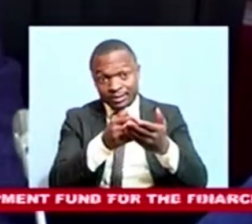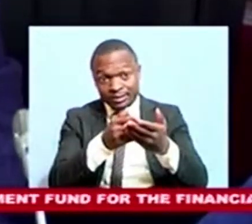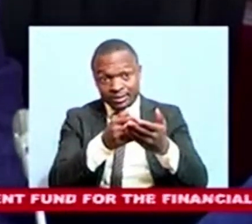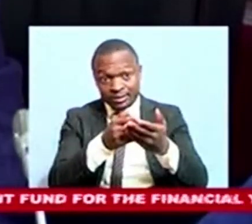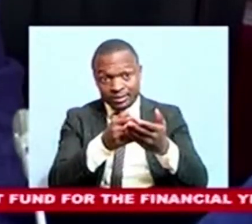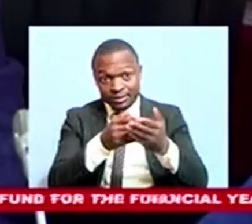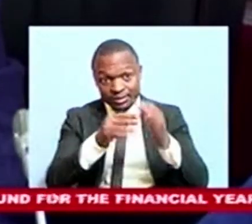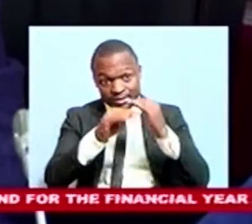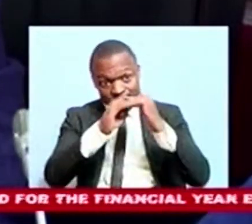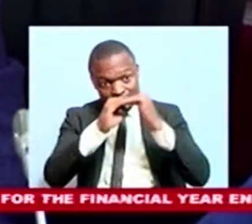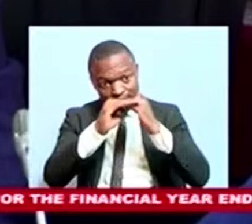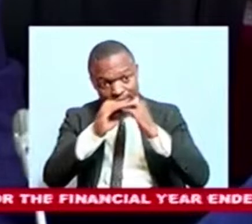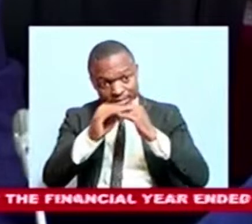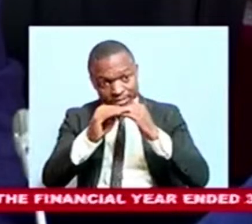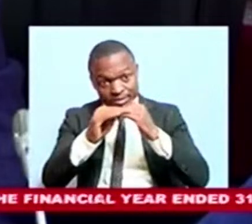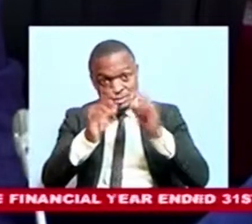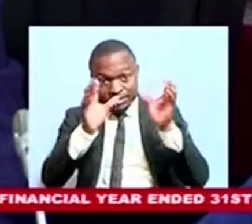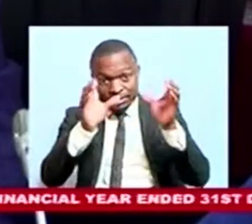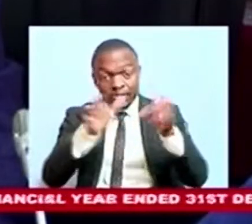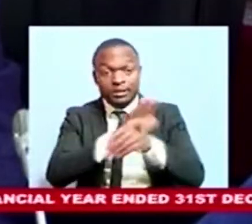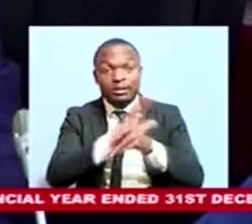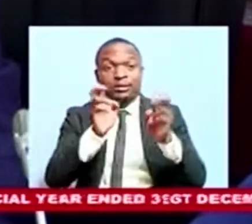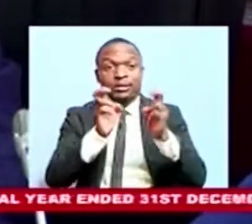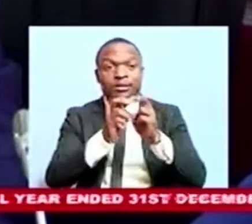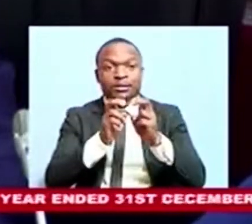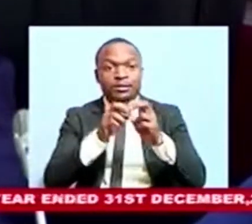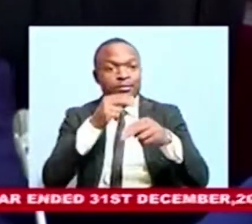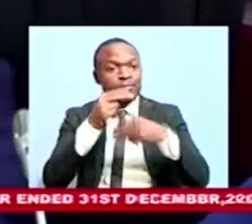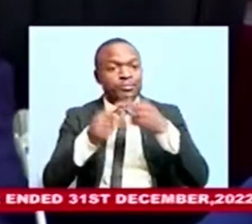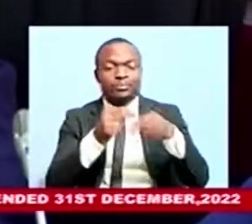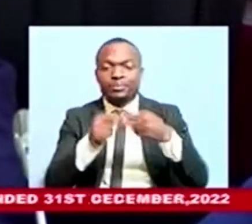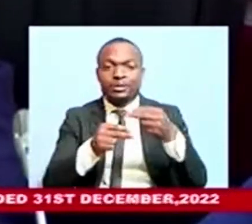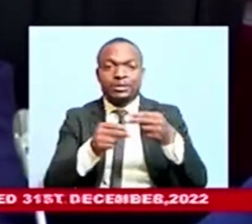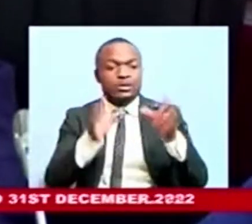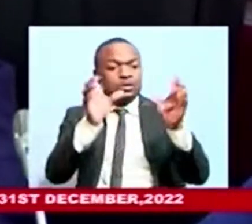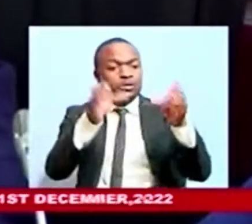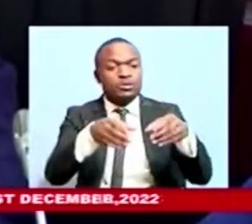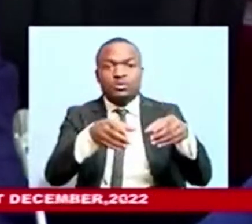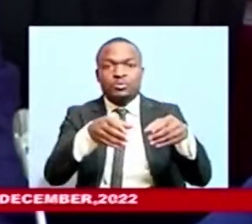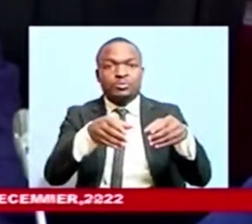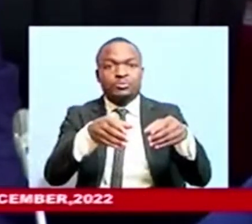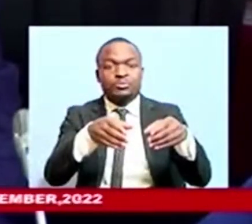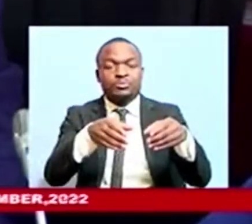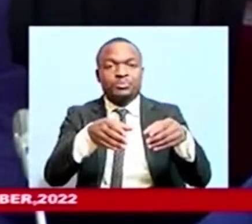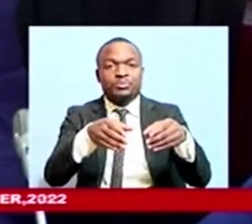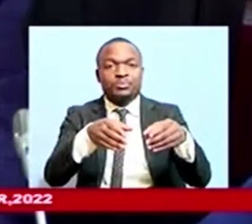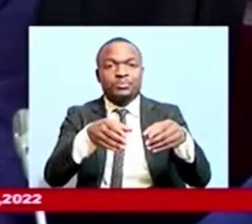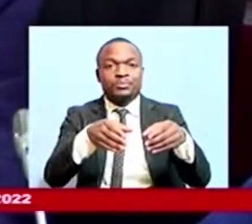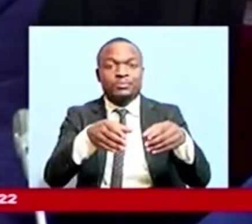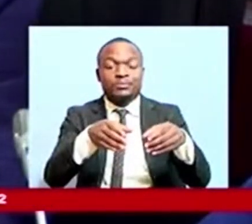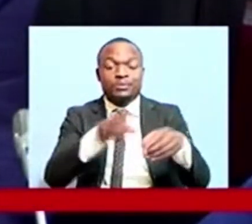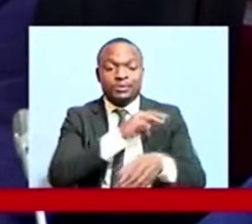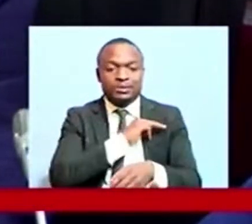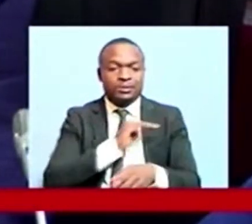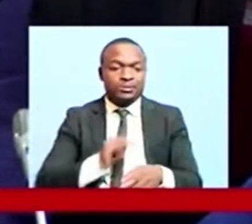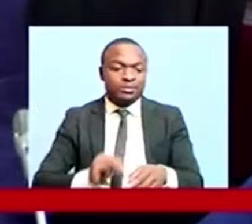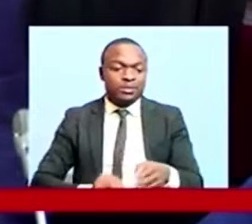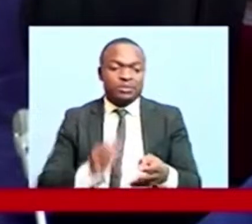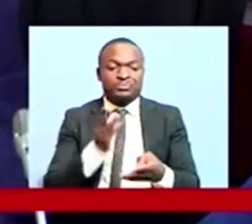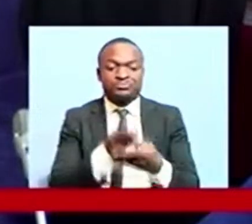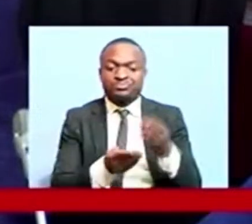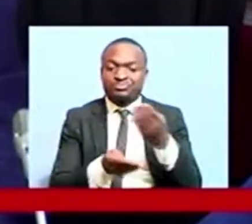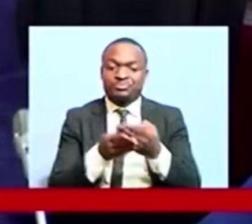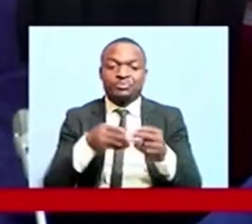contract, which means that the community obligations were over completely. In fact, according to what we